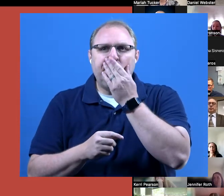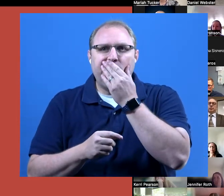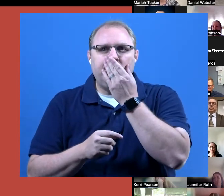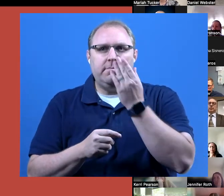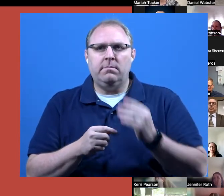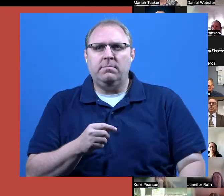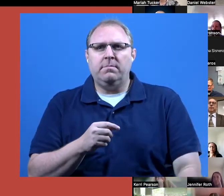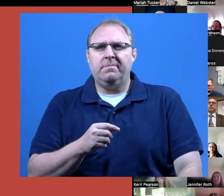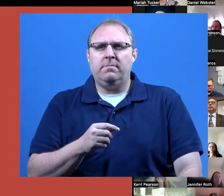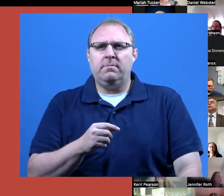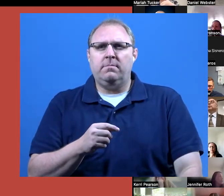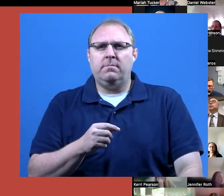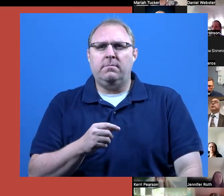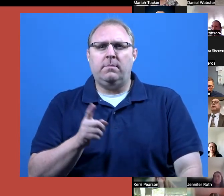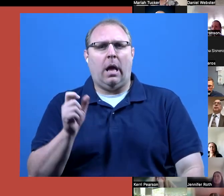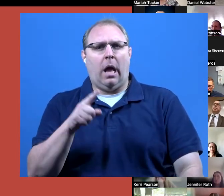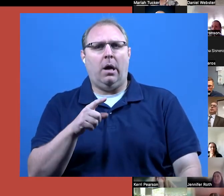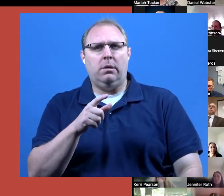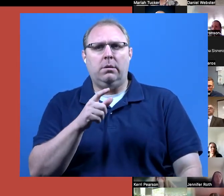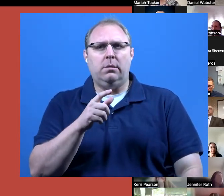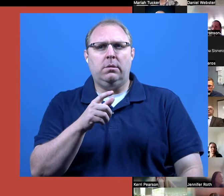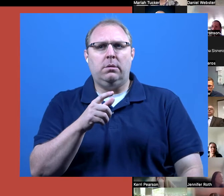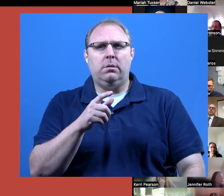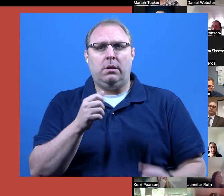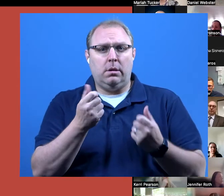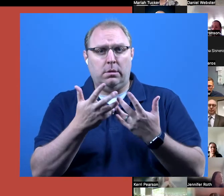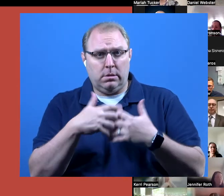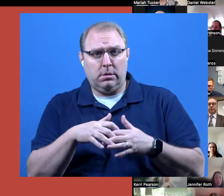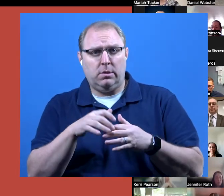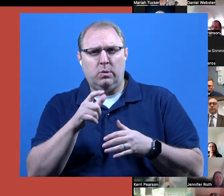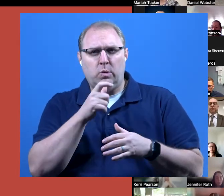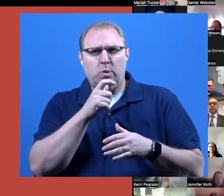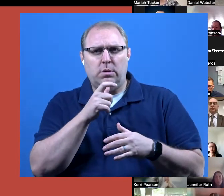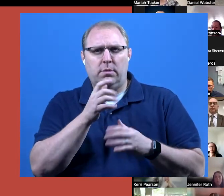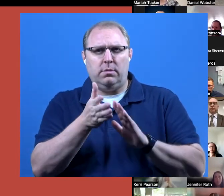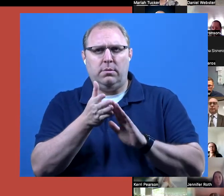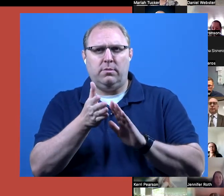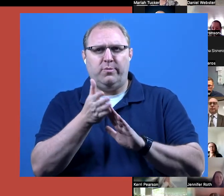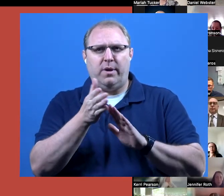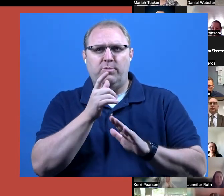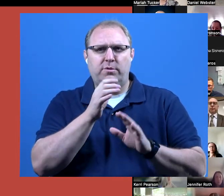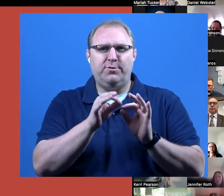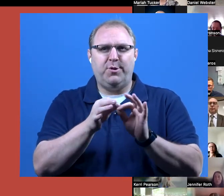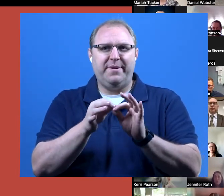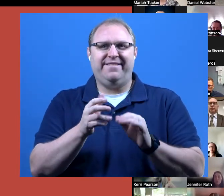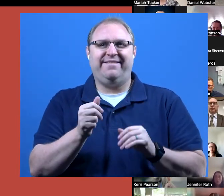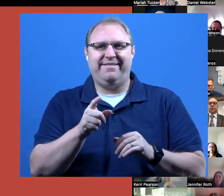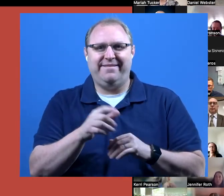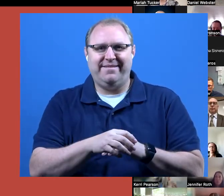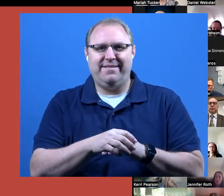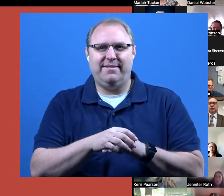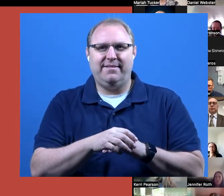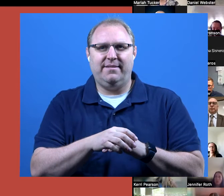That's unfortunate. It's fixed. It is fixed, I hear. Try again, it should be fixed. Okay, so she said it's good